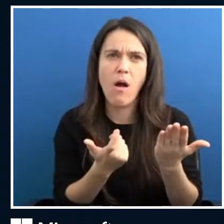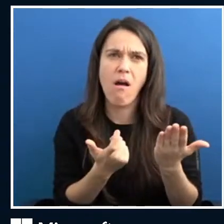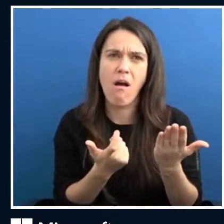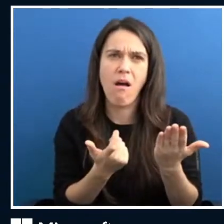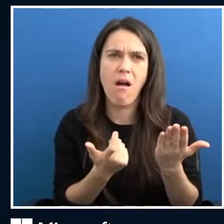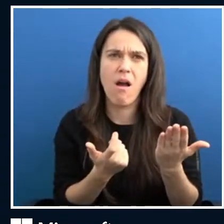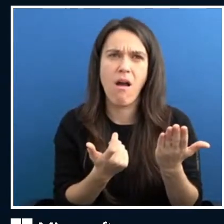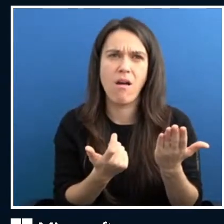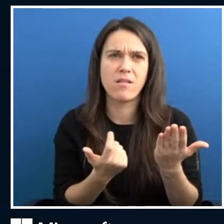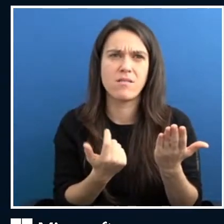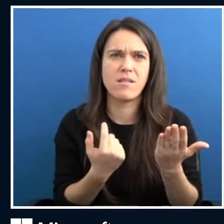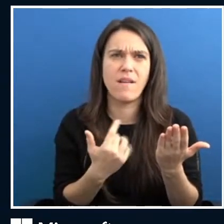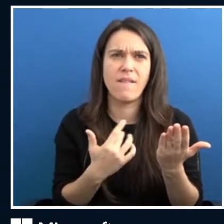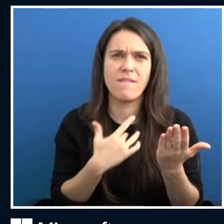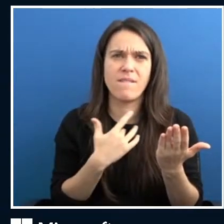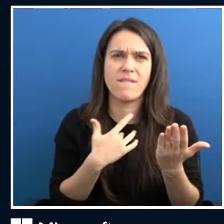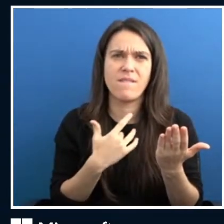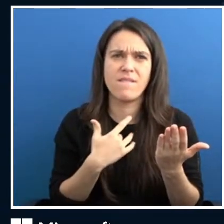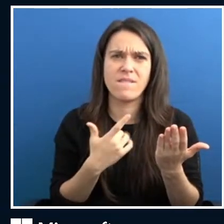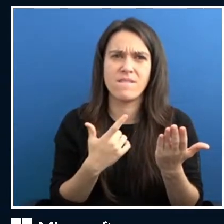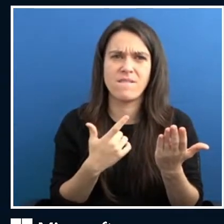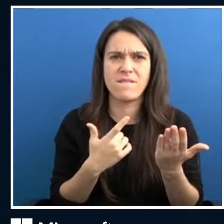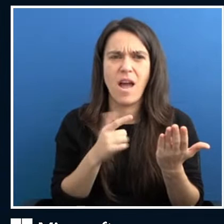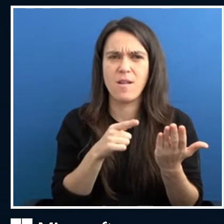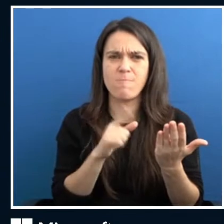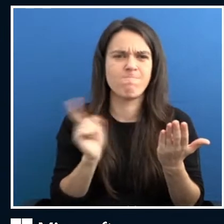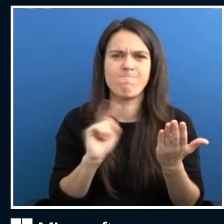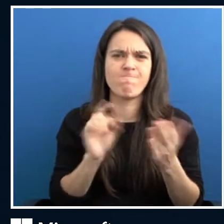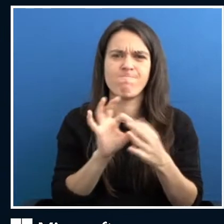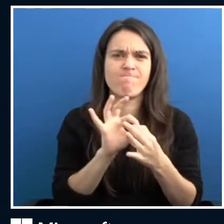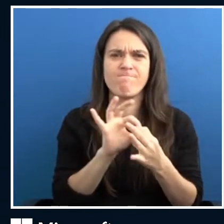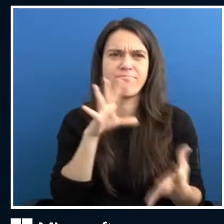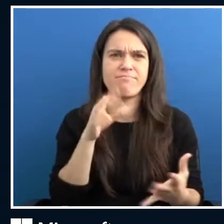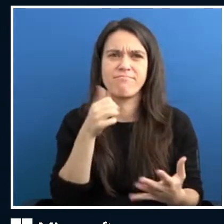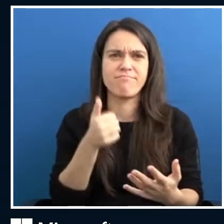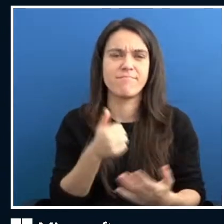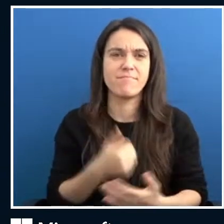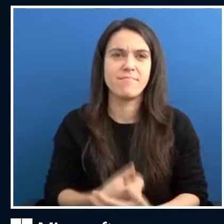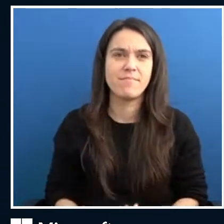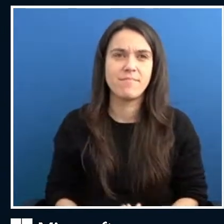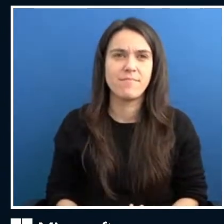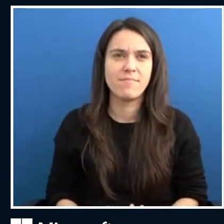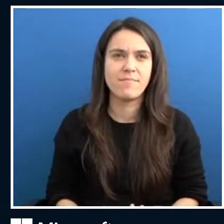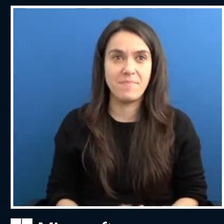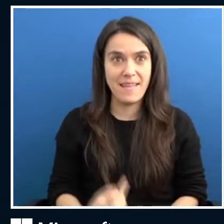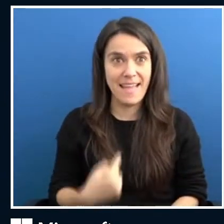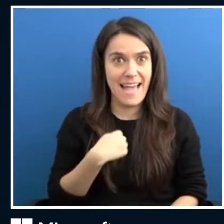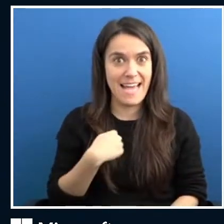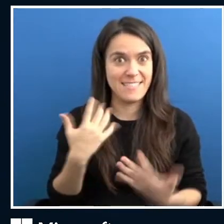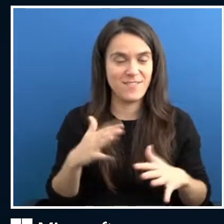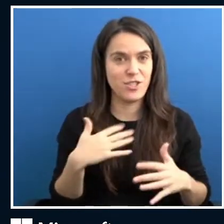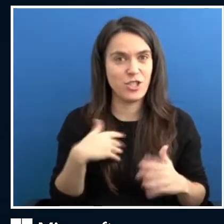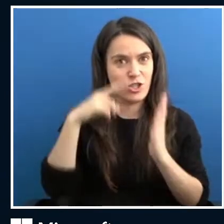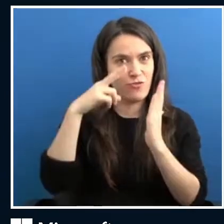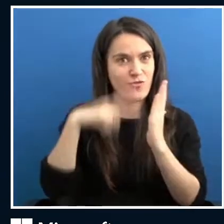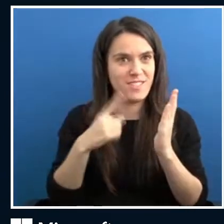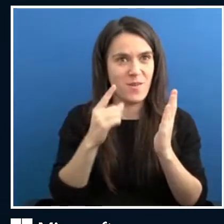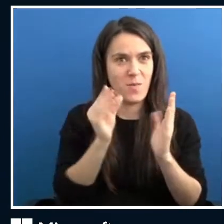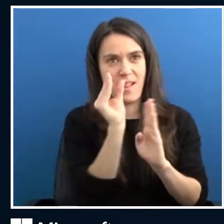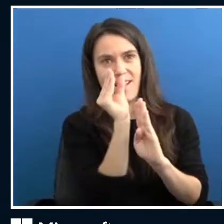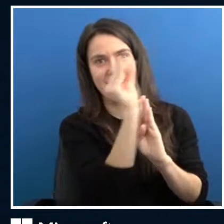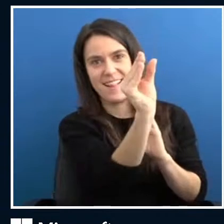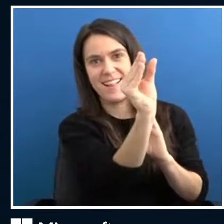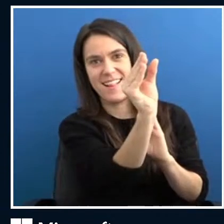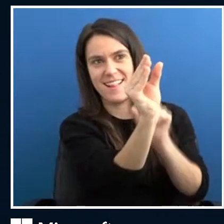with Brad Smith and Caroline. Yeah, I've not actually had a chance to read that one. That one needs to get on the bookshelf very soon. I'll be on